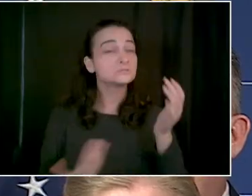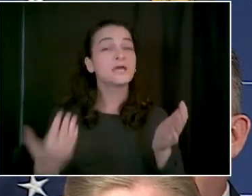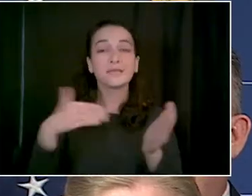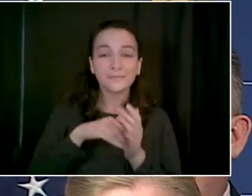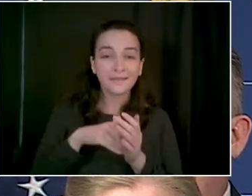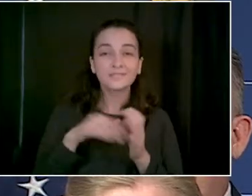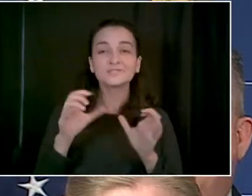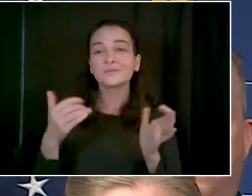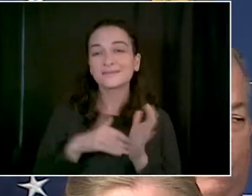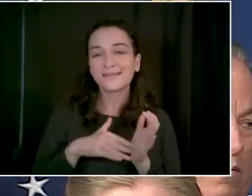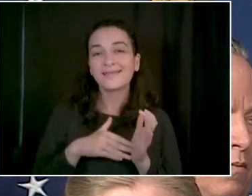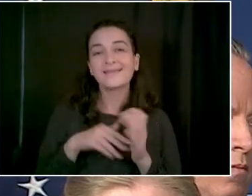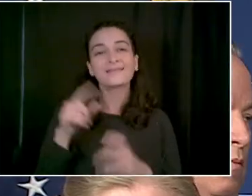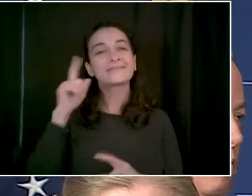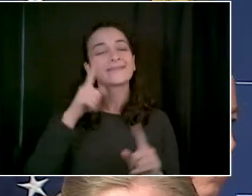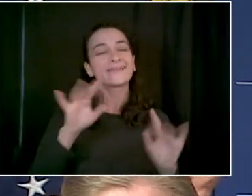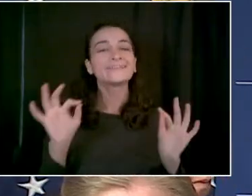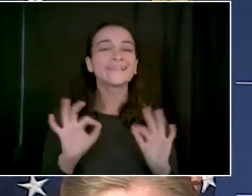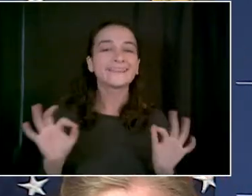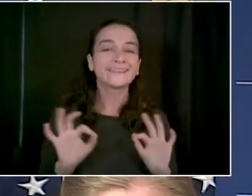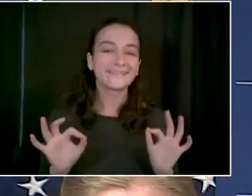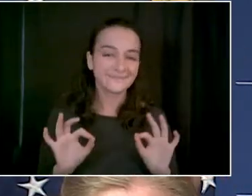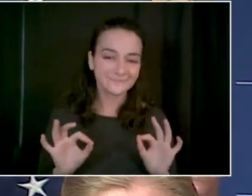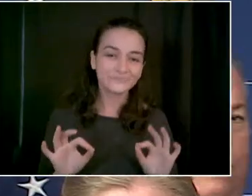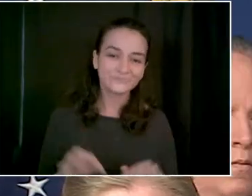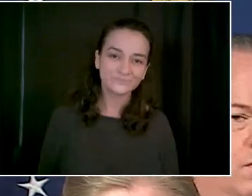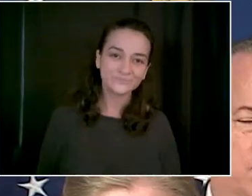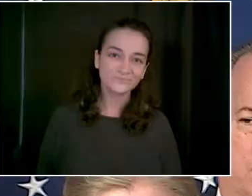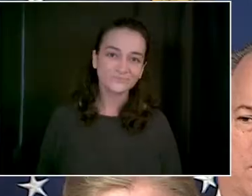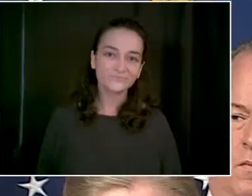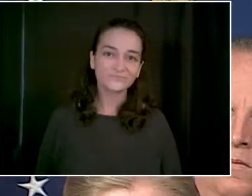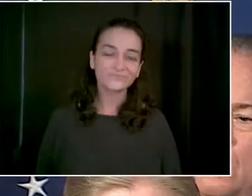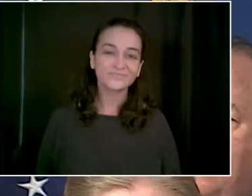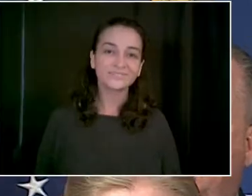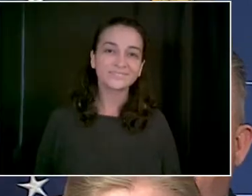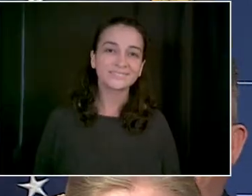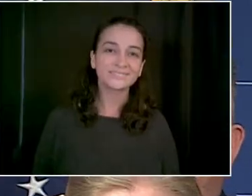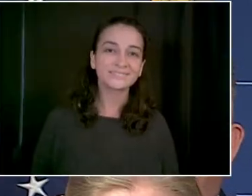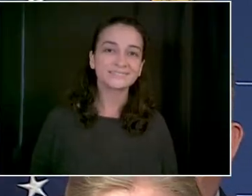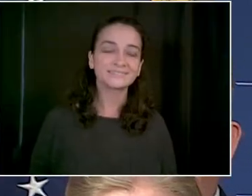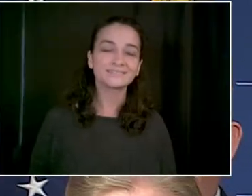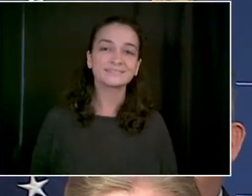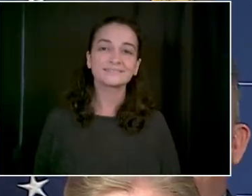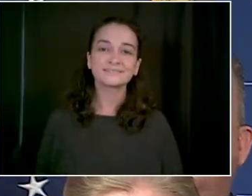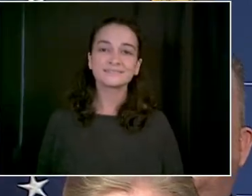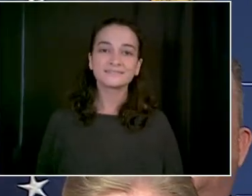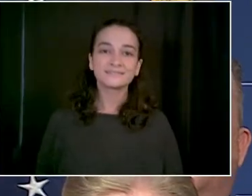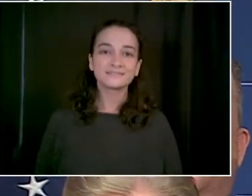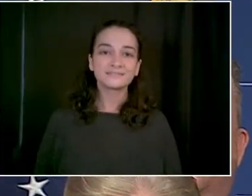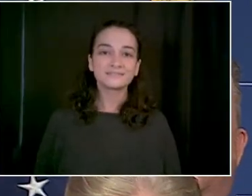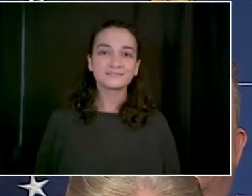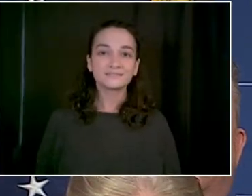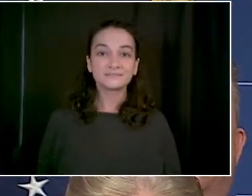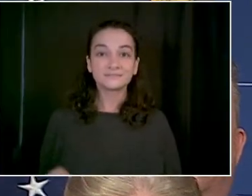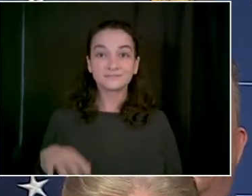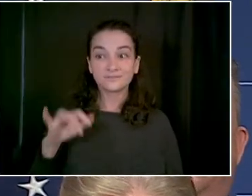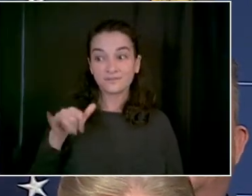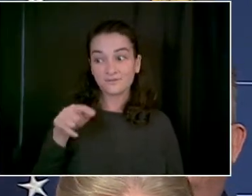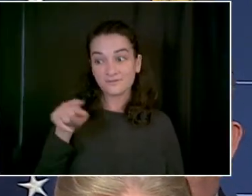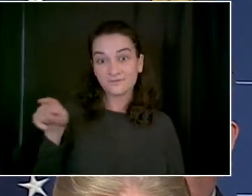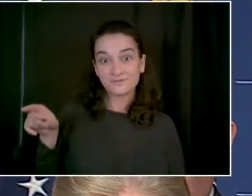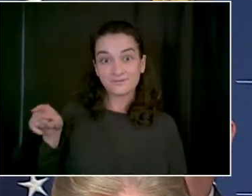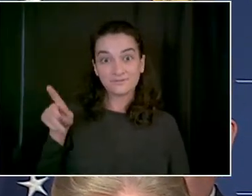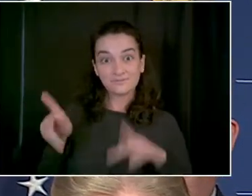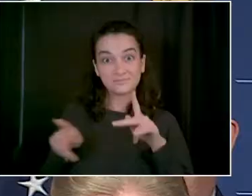upon all the good people, right? All the individuals that came here with the right intentions and to build a better life. This core group